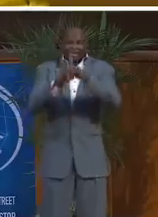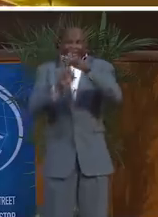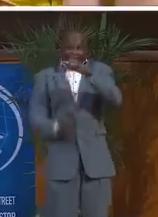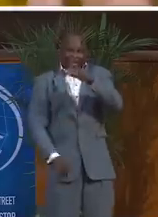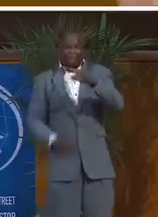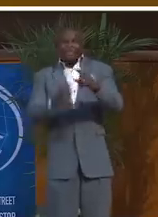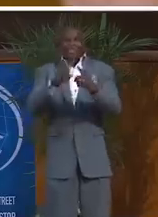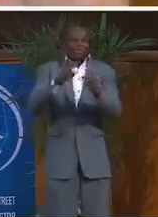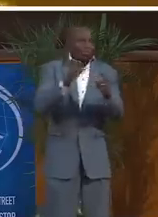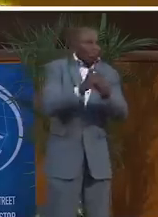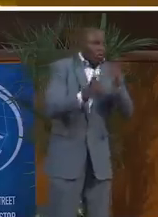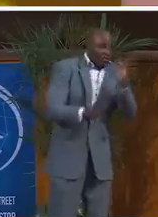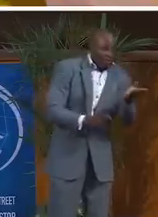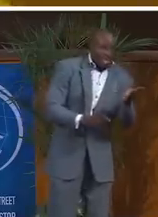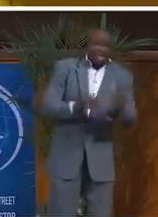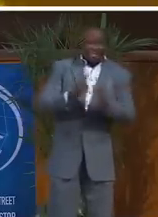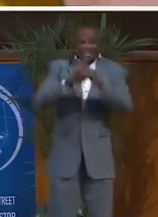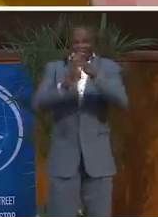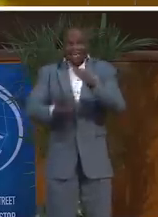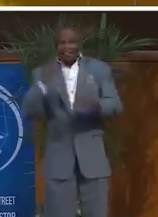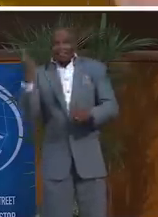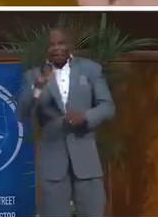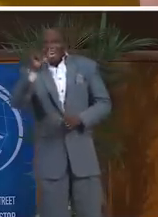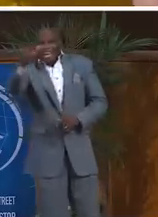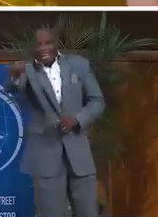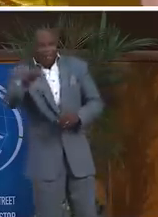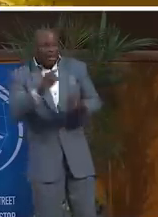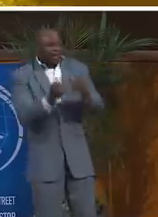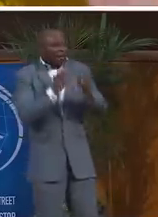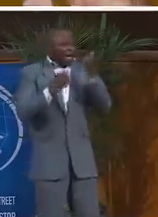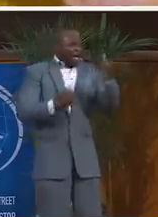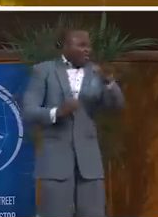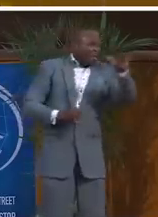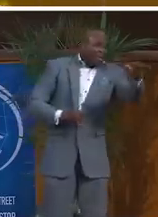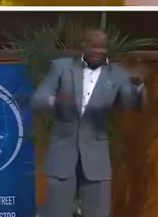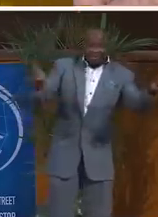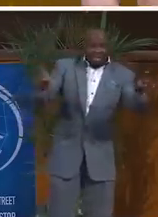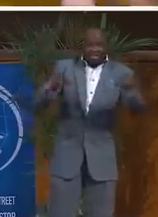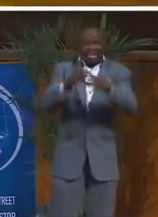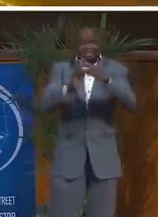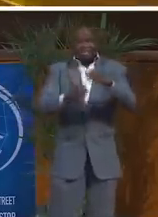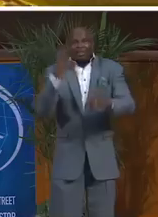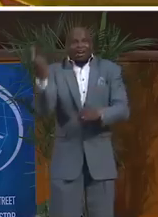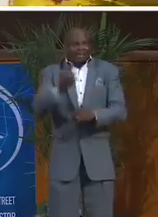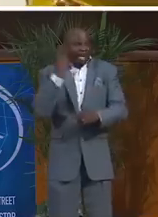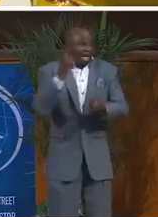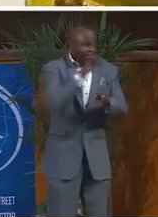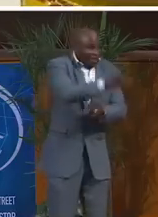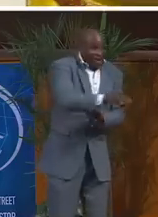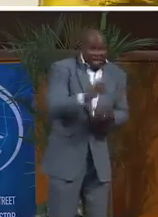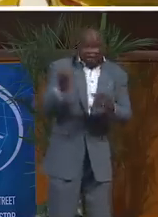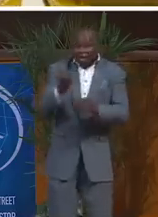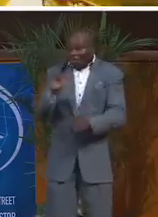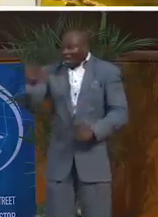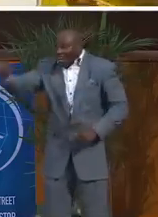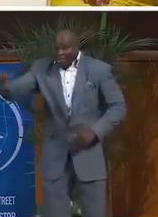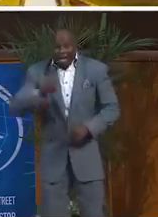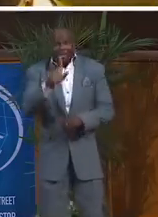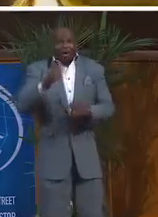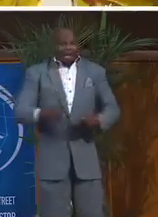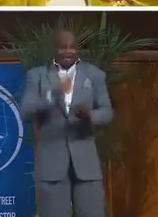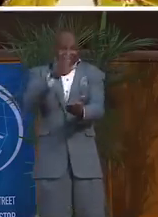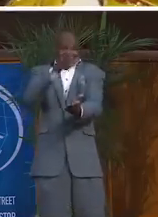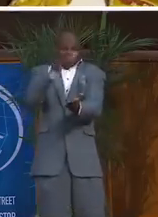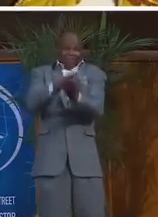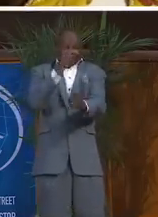either word. You can't escape forever on either side because God reigns forever and your life is stuck in